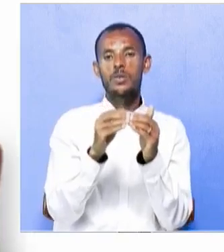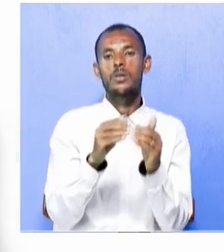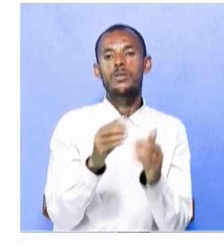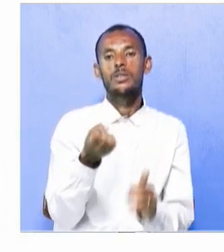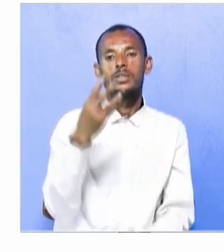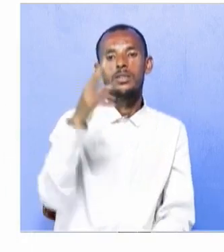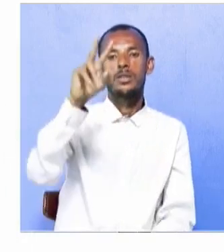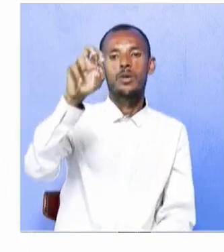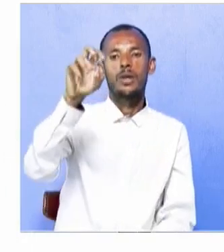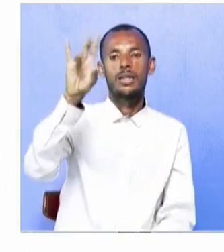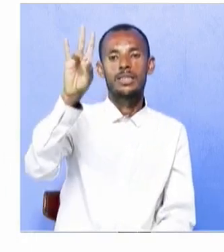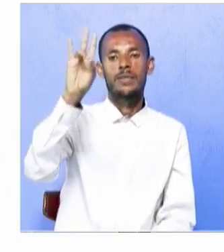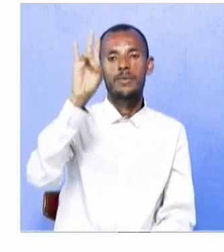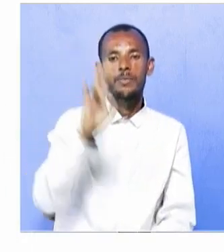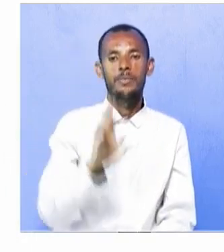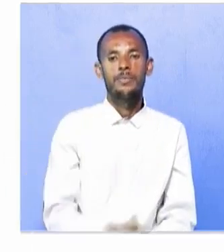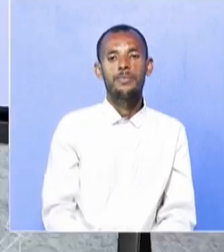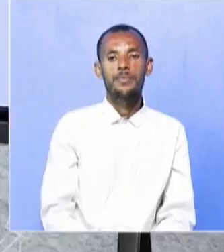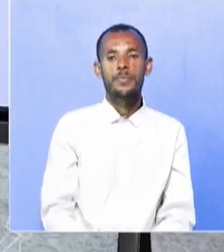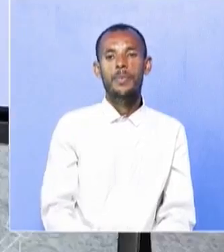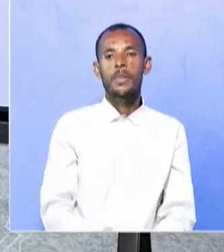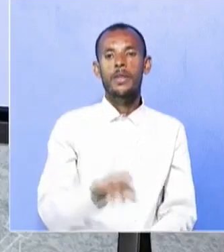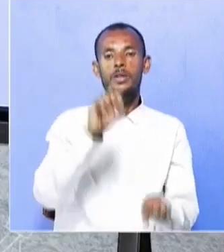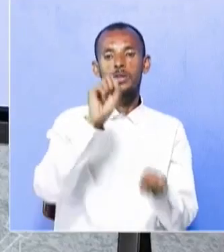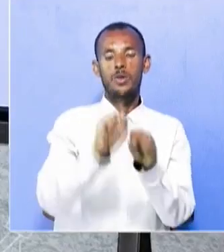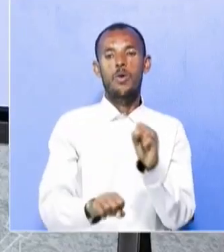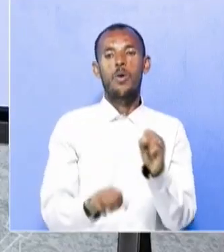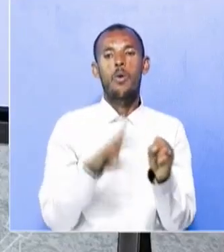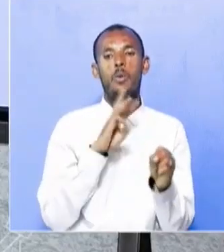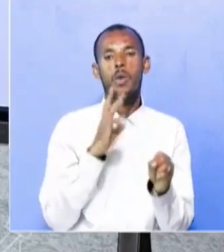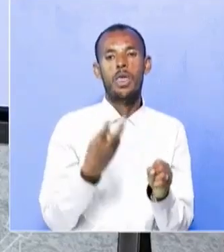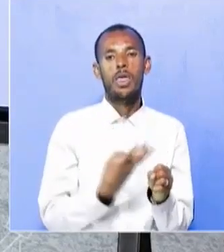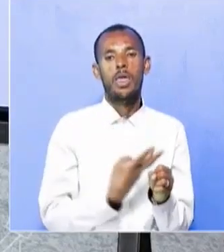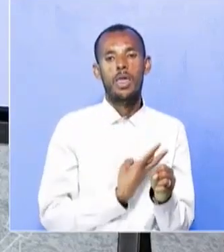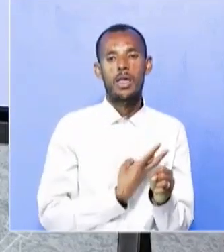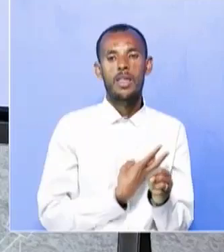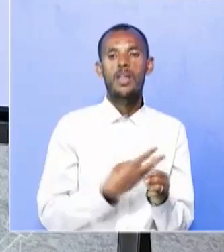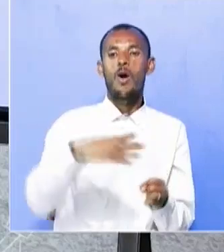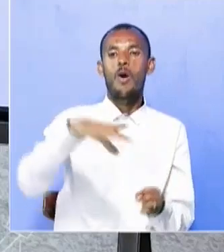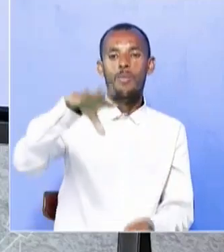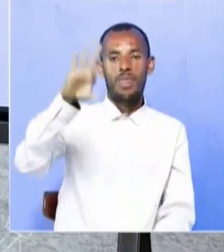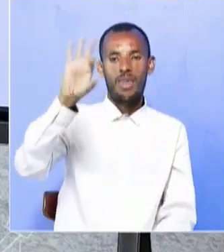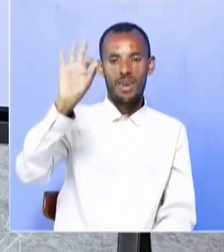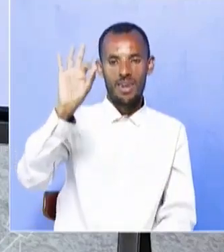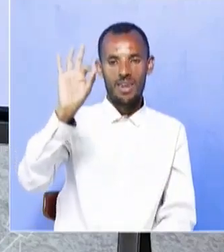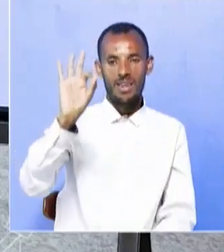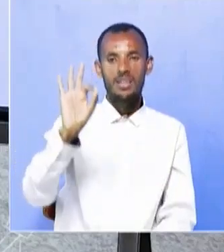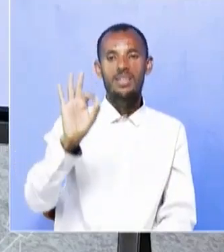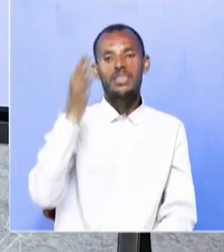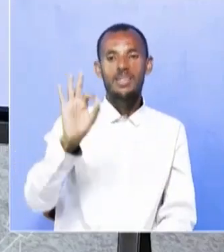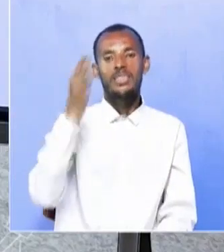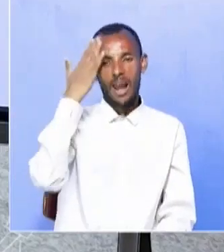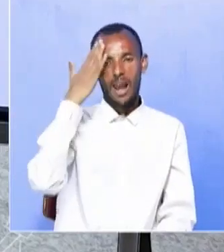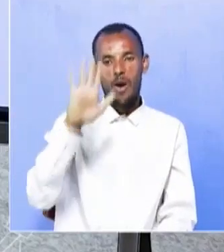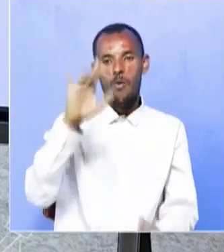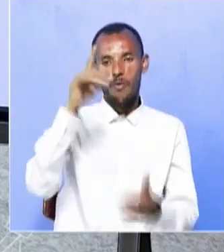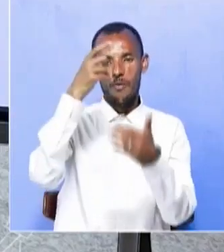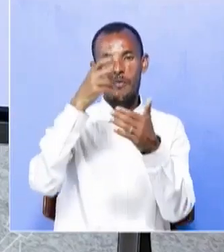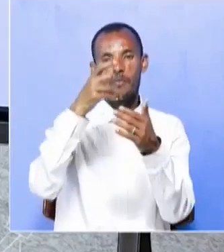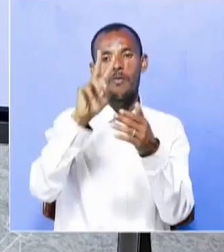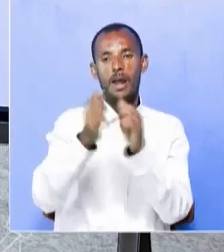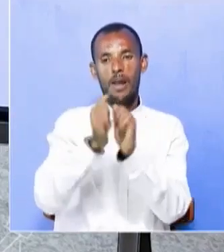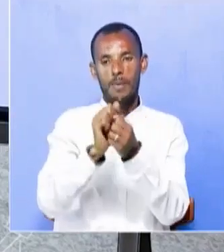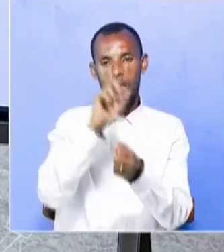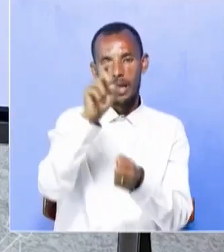becomes 27. Okay, so we obtained the unknown variables x,